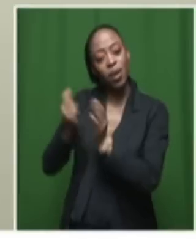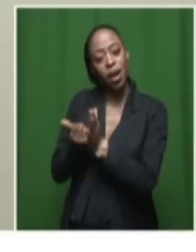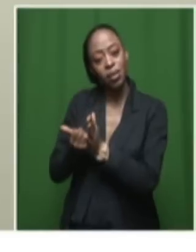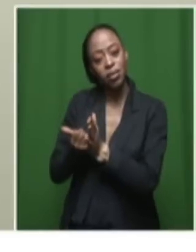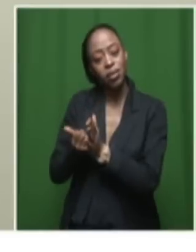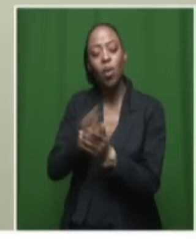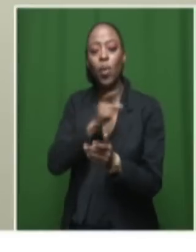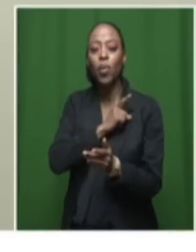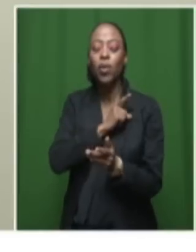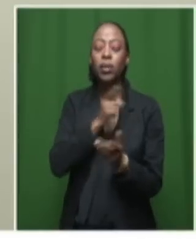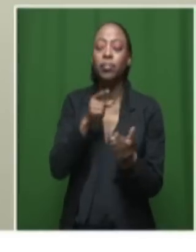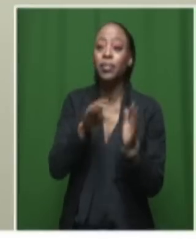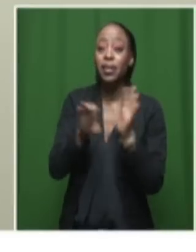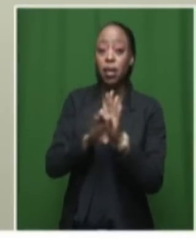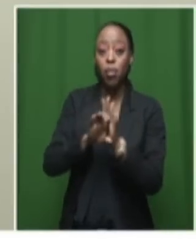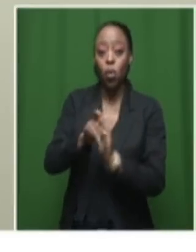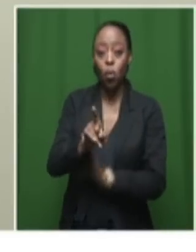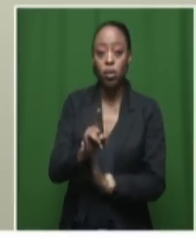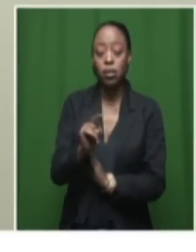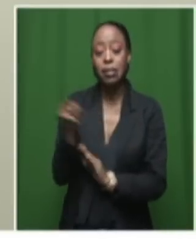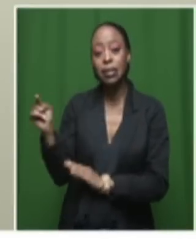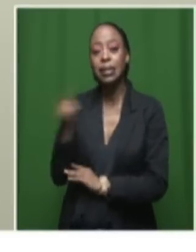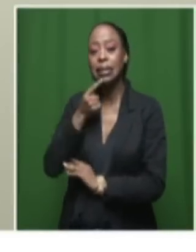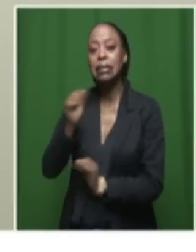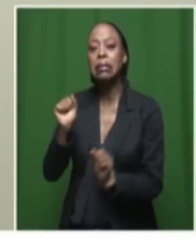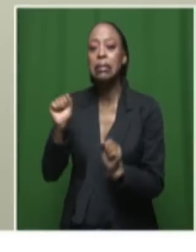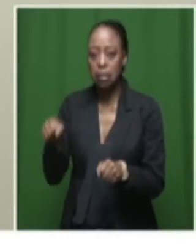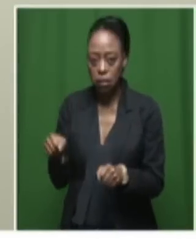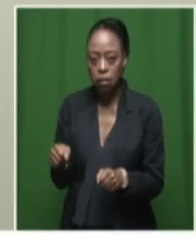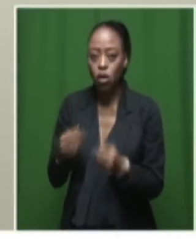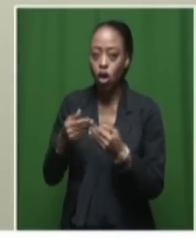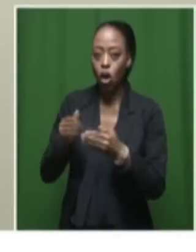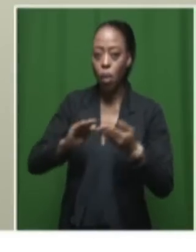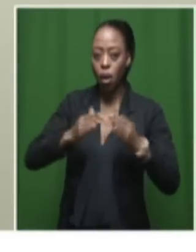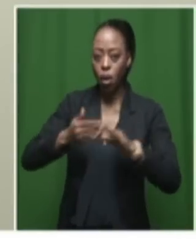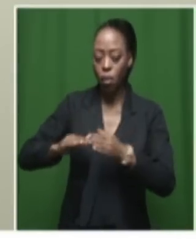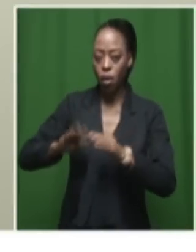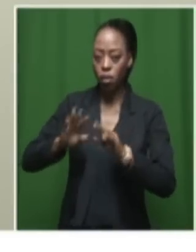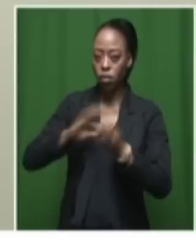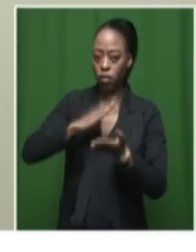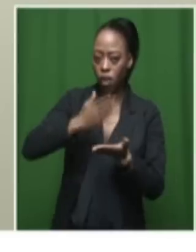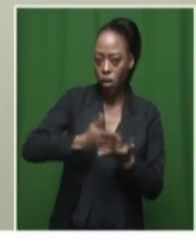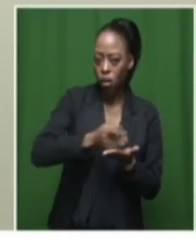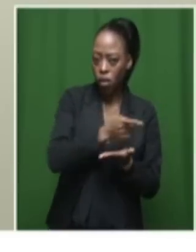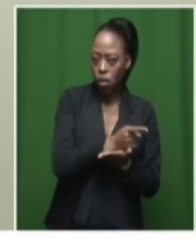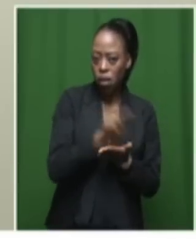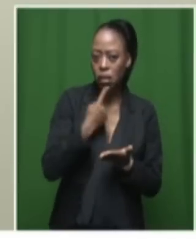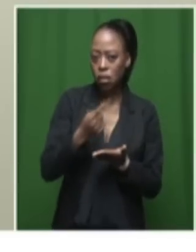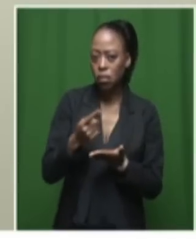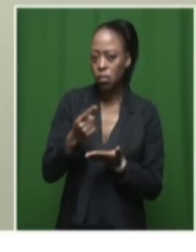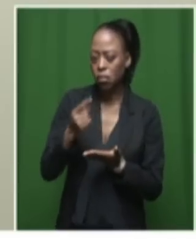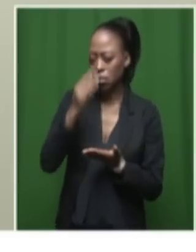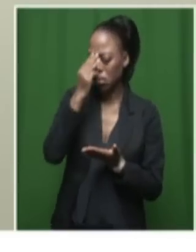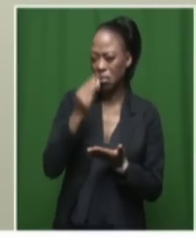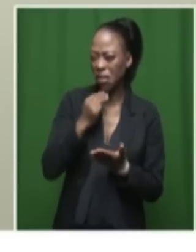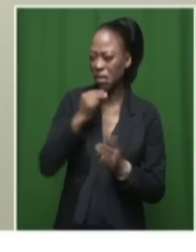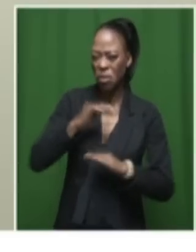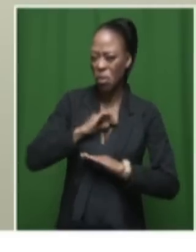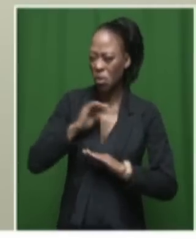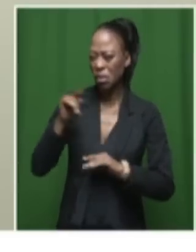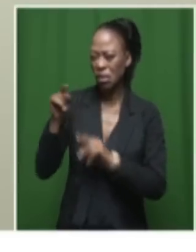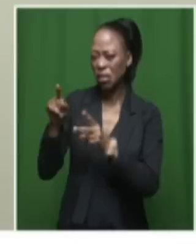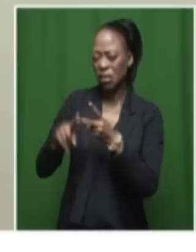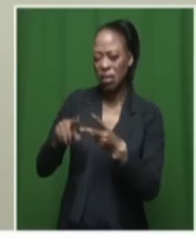because whilst it says there Open Society Foundation, it says Brenthurst, I think it is, or the